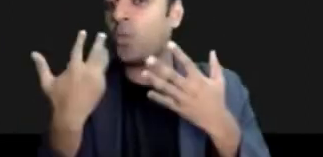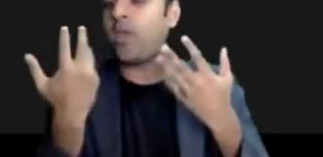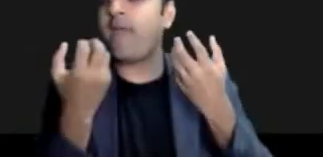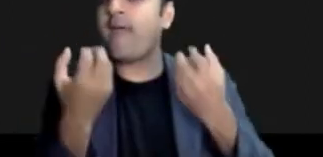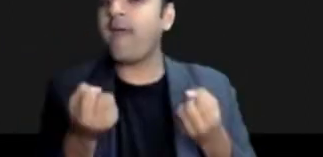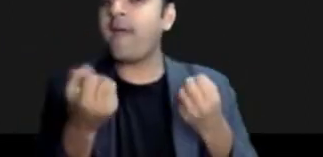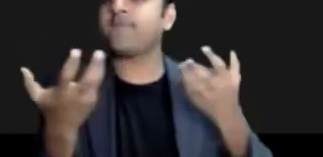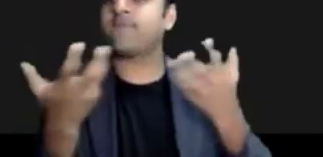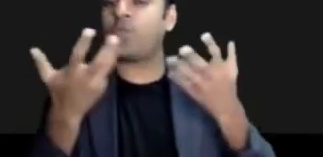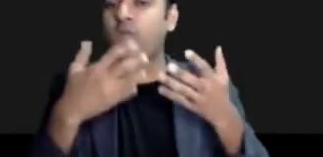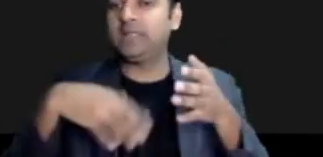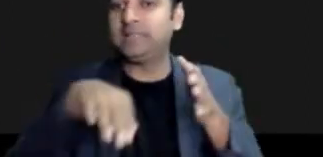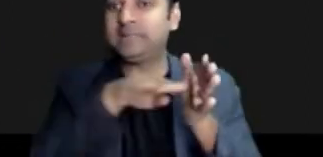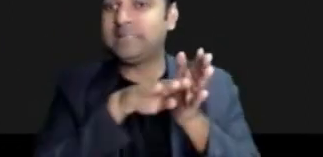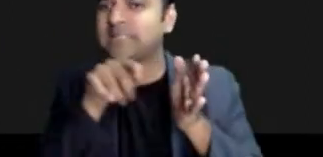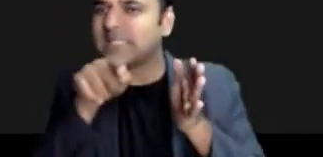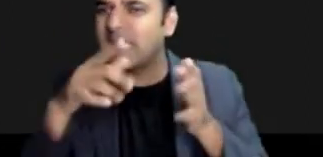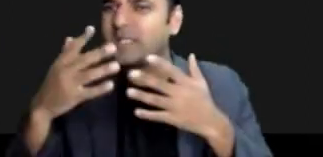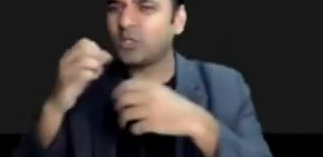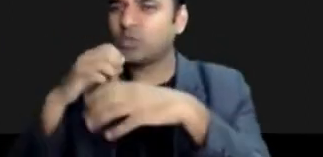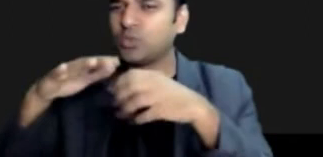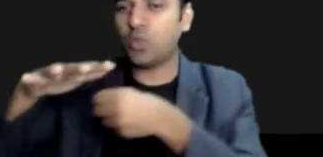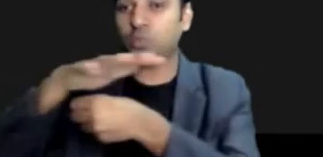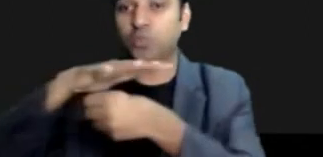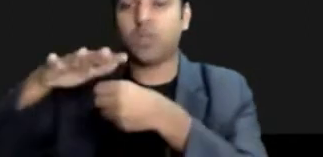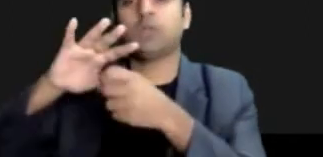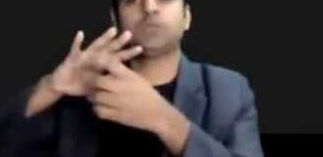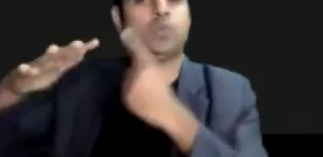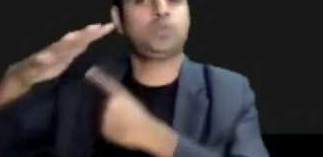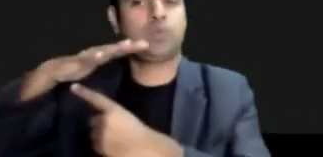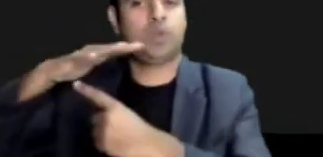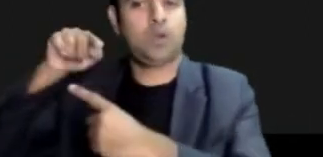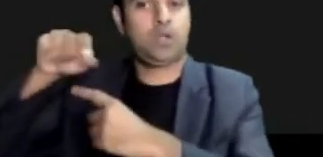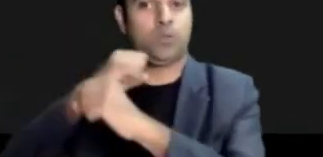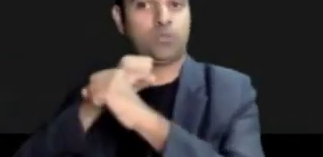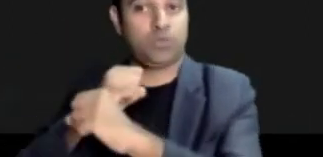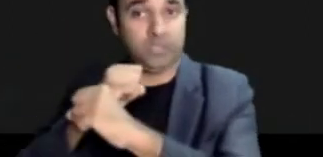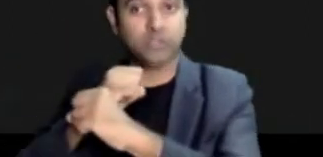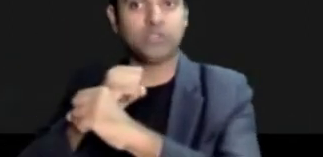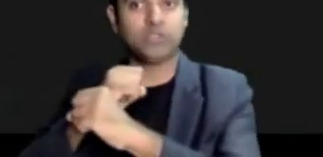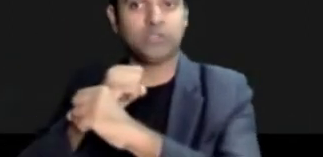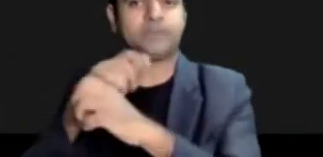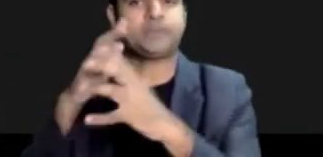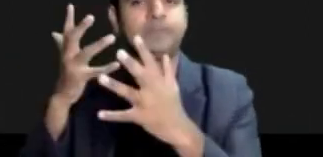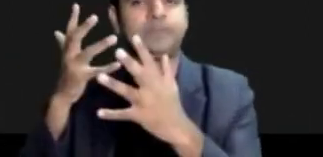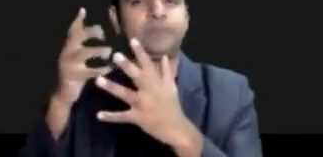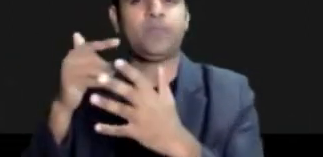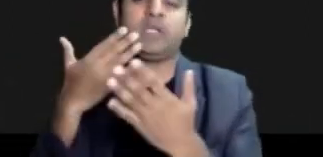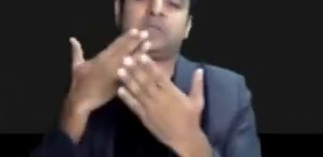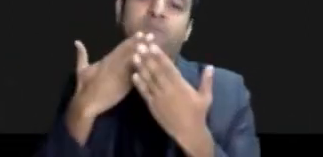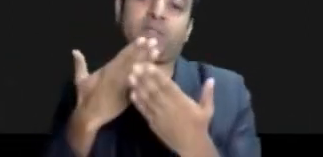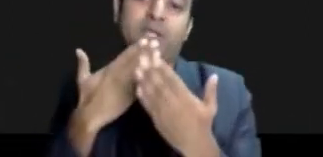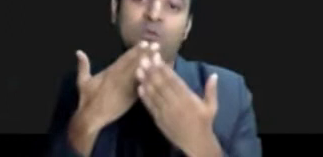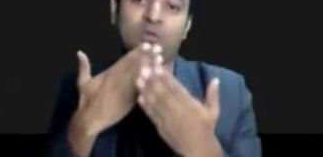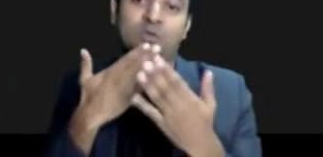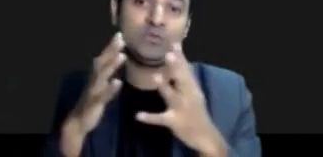present. Thank you very much. Thank you very much, Mr. Simon. Thank you for the insight you gave us on your work and on the obstacles that face persons